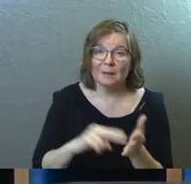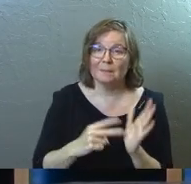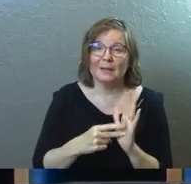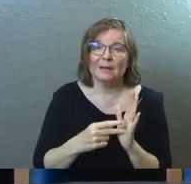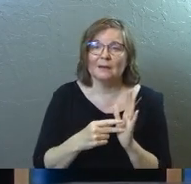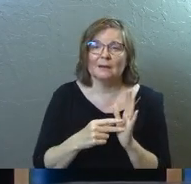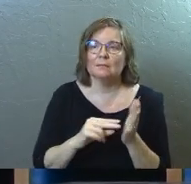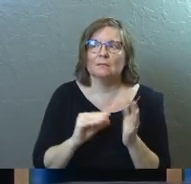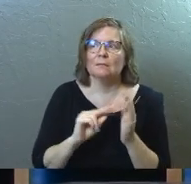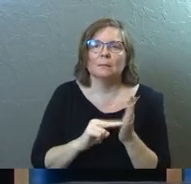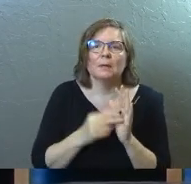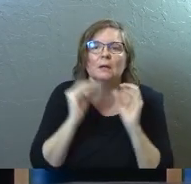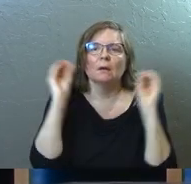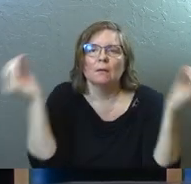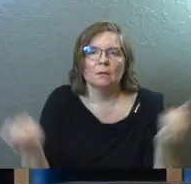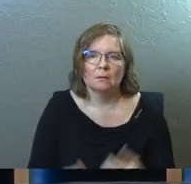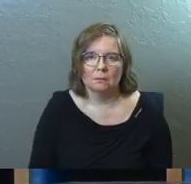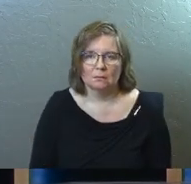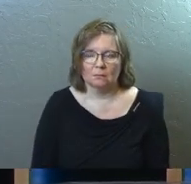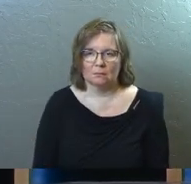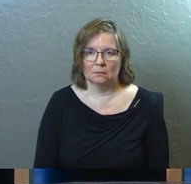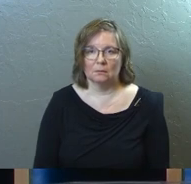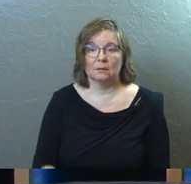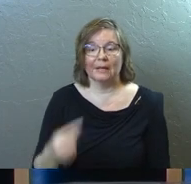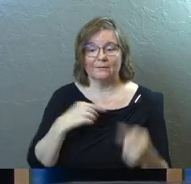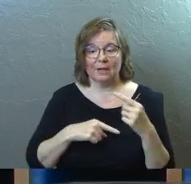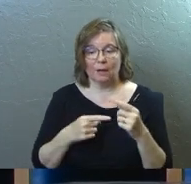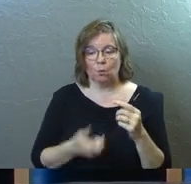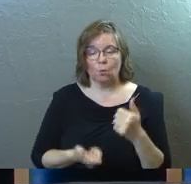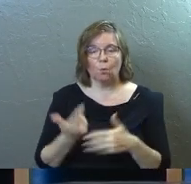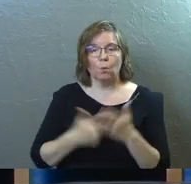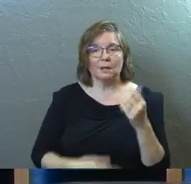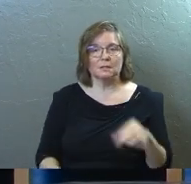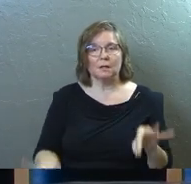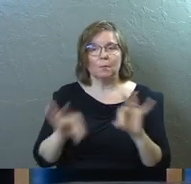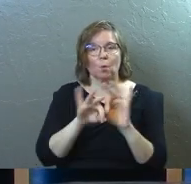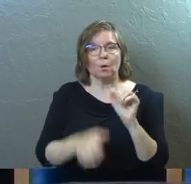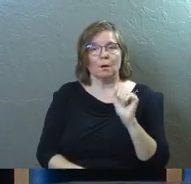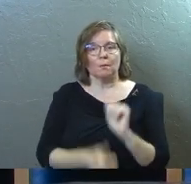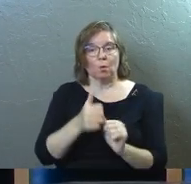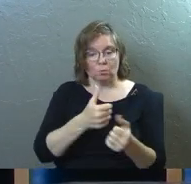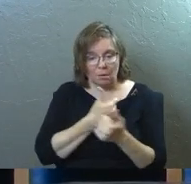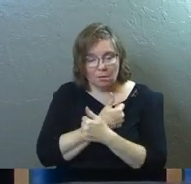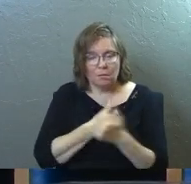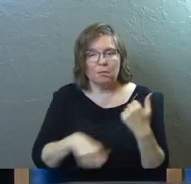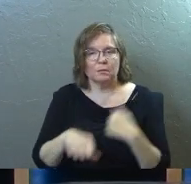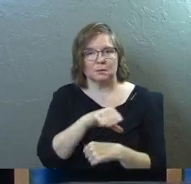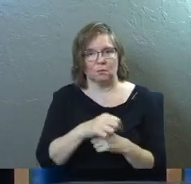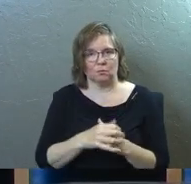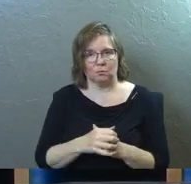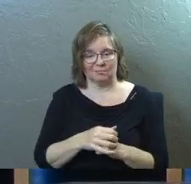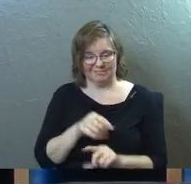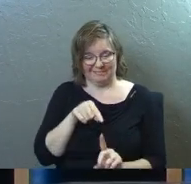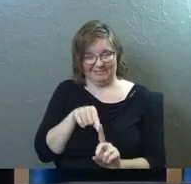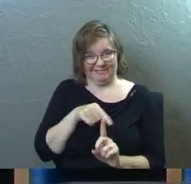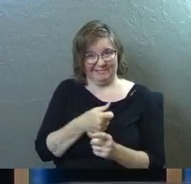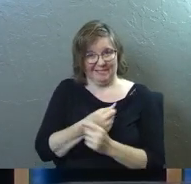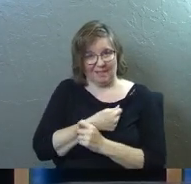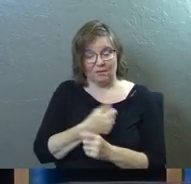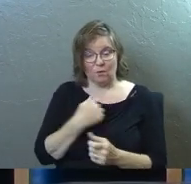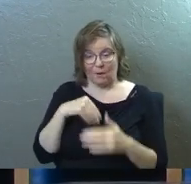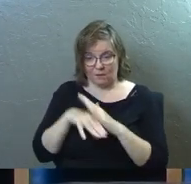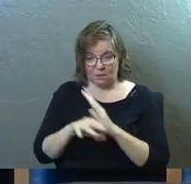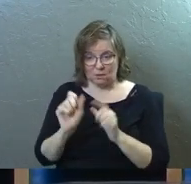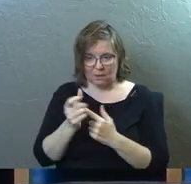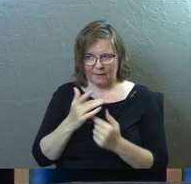nothing. We get back to what matters most. We get back to loving each other. So when I enter a situation